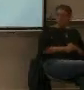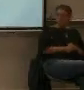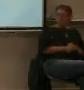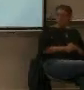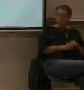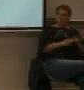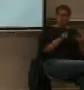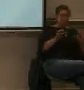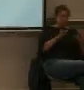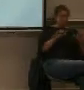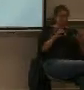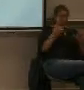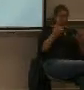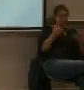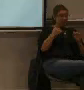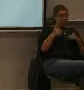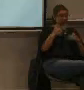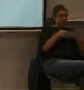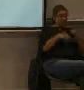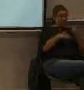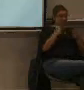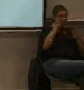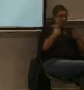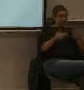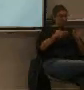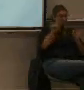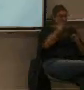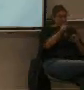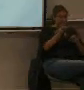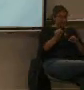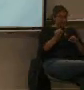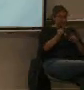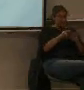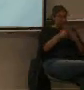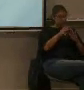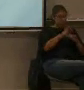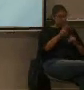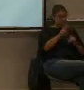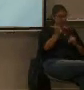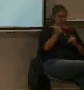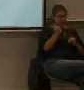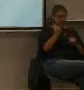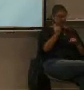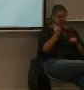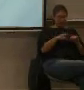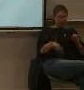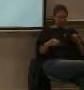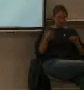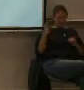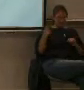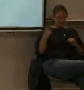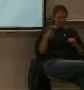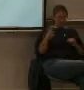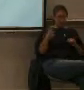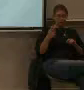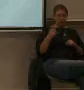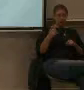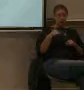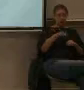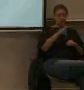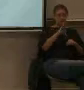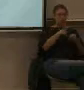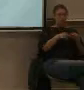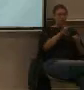But it does turn out there's a trade-off, because if you have a high KS, that means your Vmax can't be so high. We'll get into